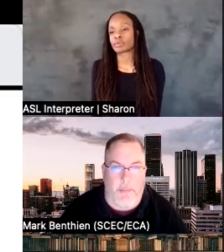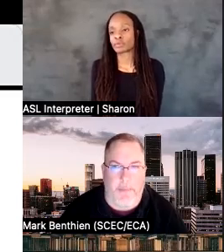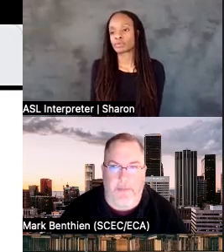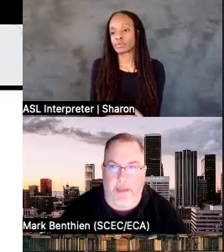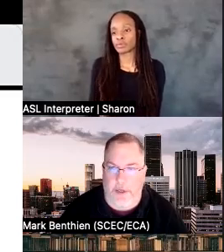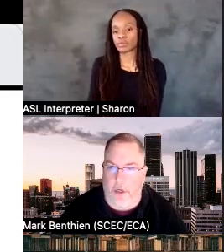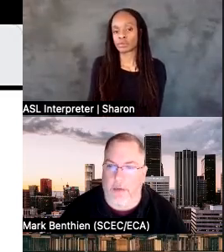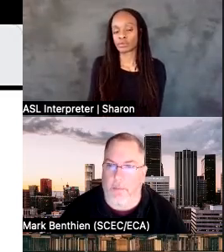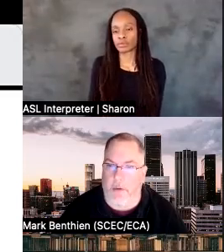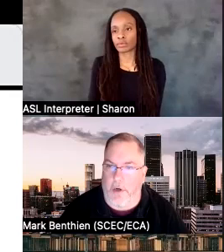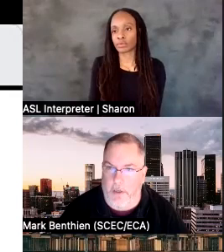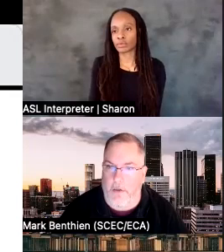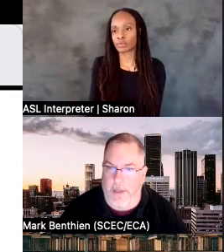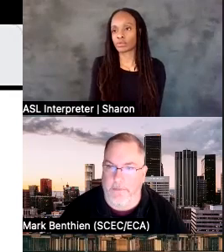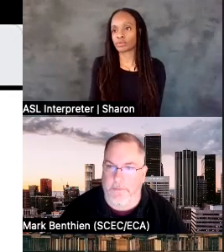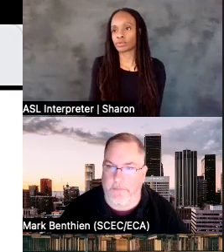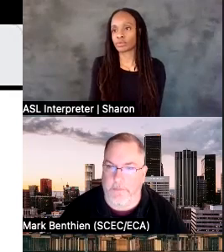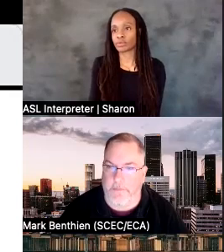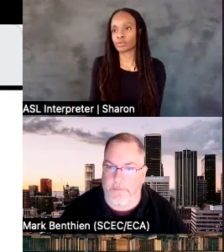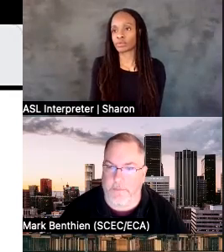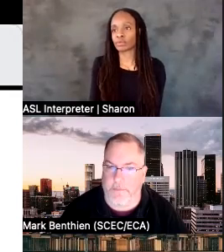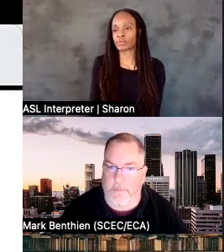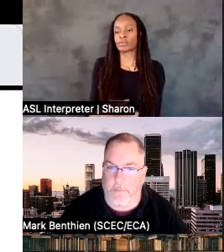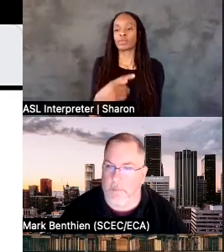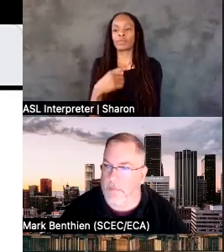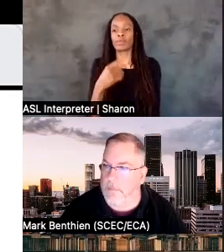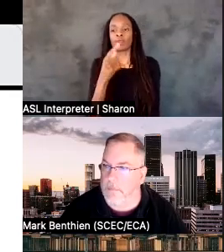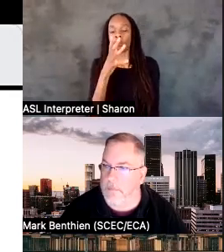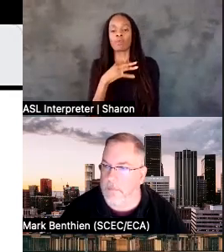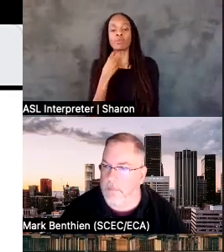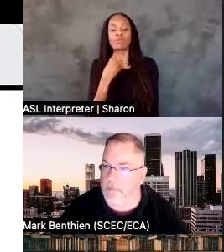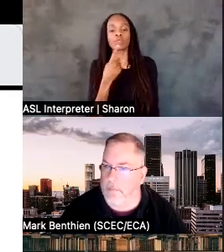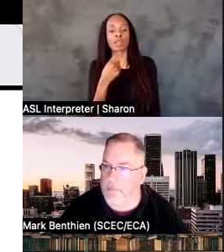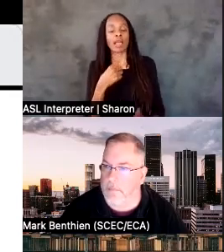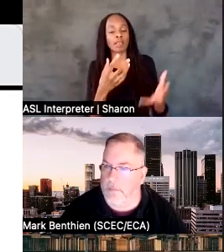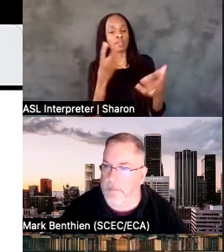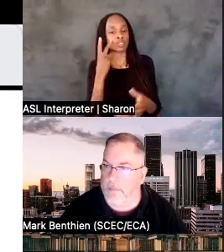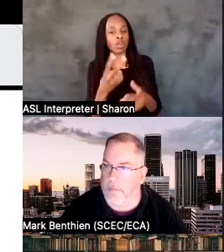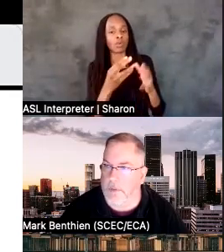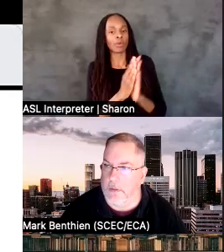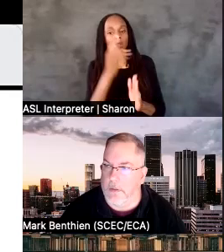As Yeah, we come and up on the end here, Margaret, go ahead. I also saw a request for the tsunami training